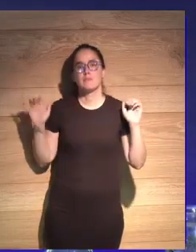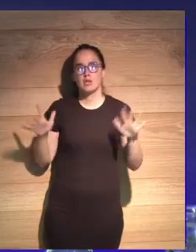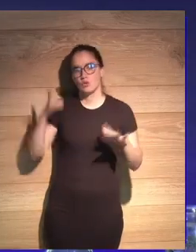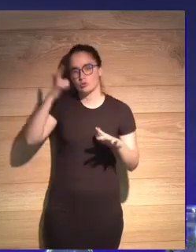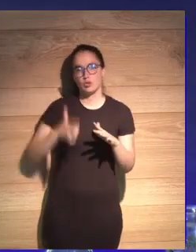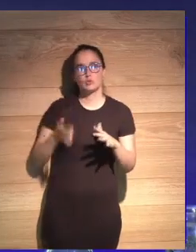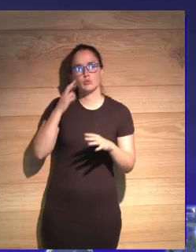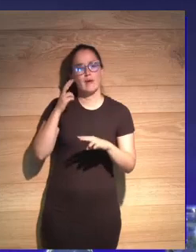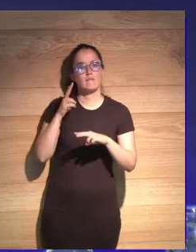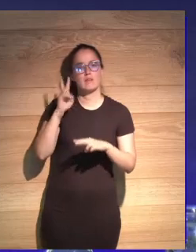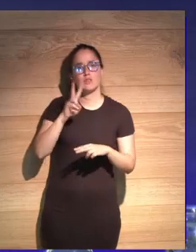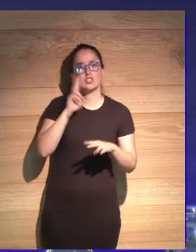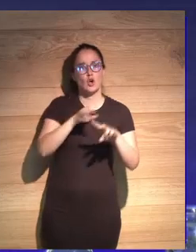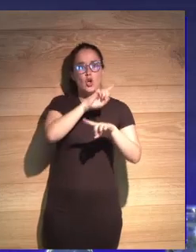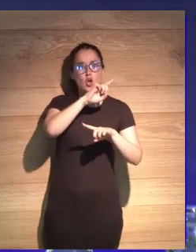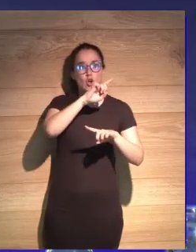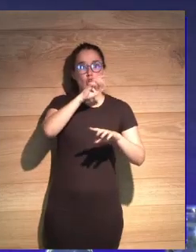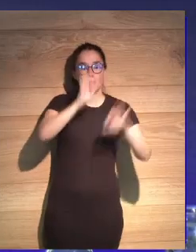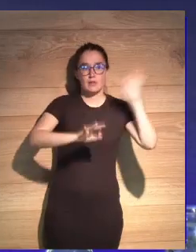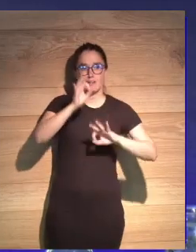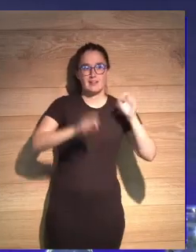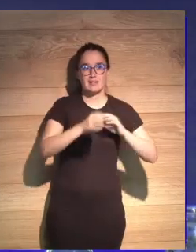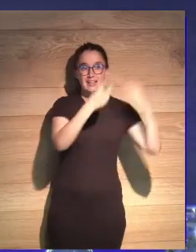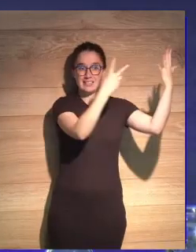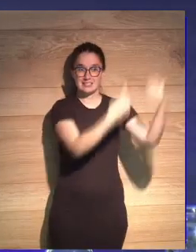not to substances, and this includes